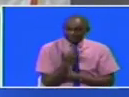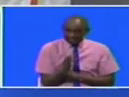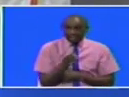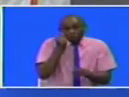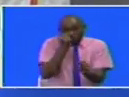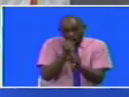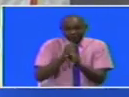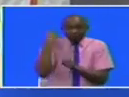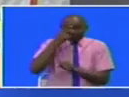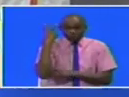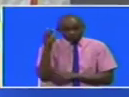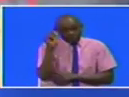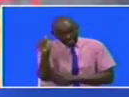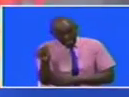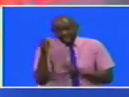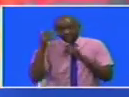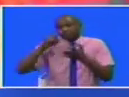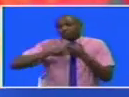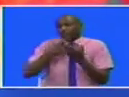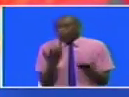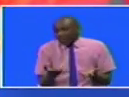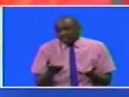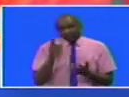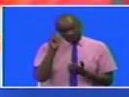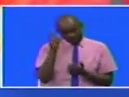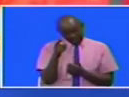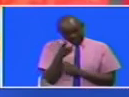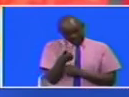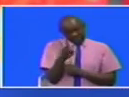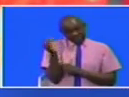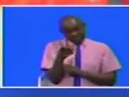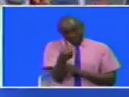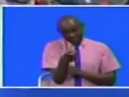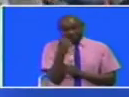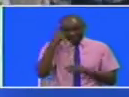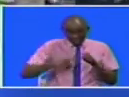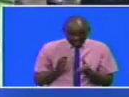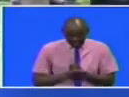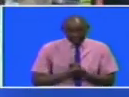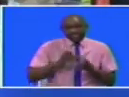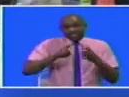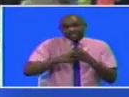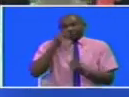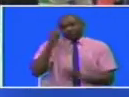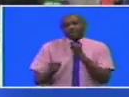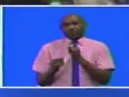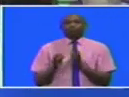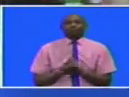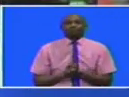works for phase 2A expected to commence in the first quarter of this year upon route finalization.